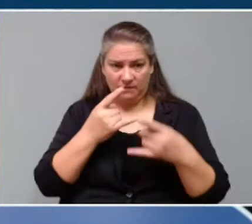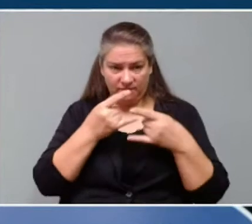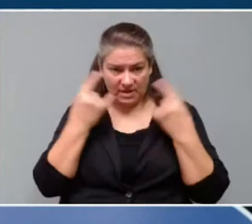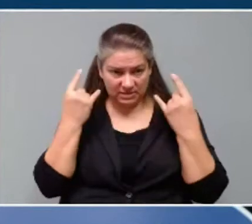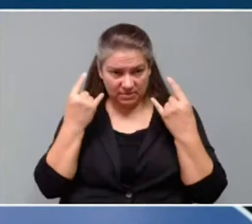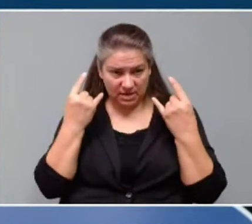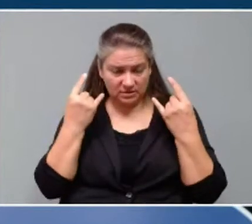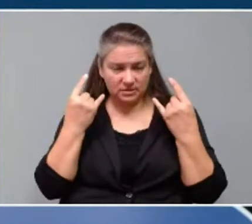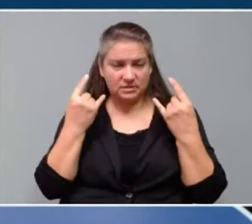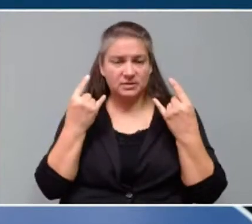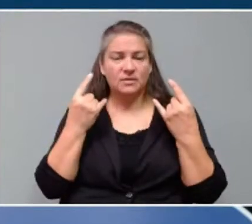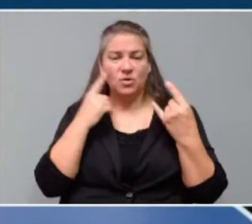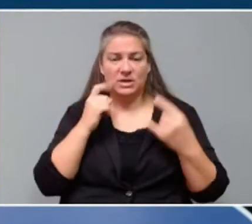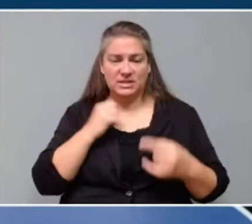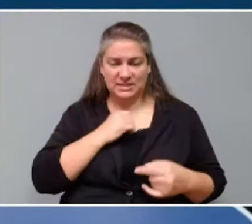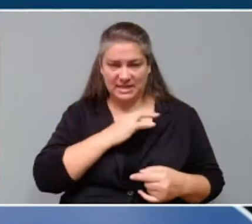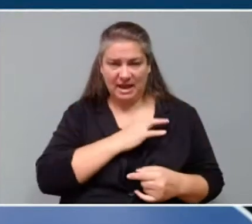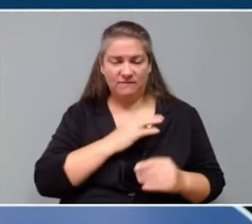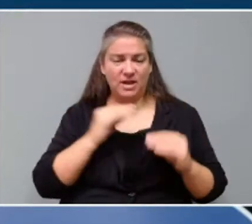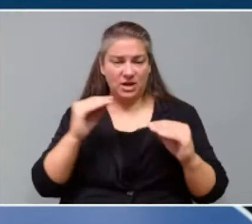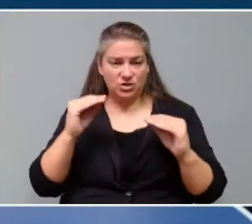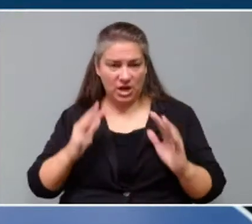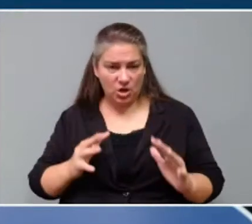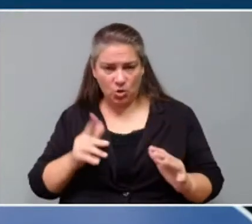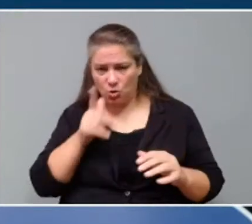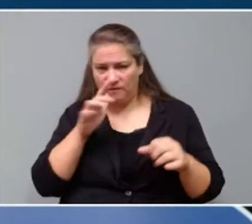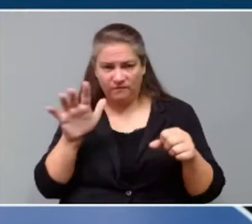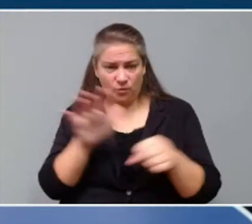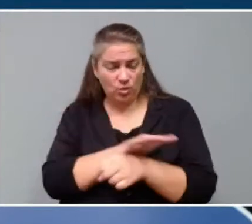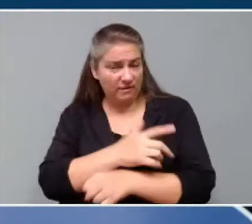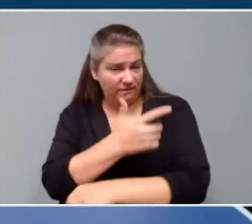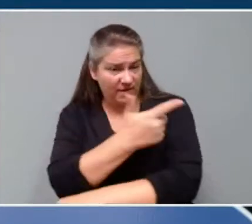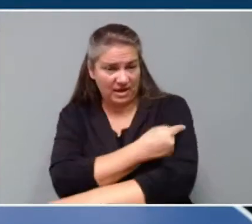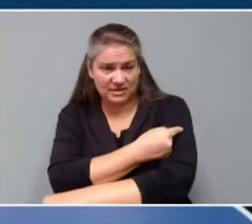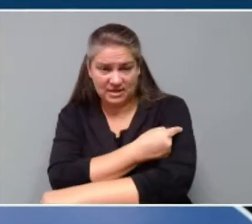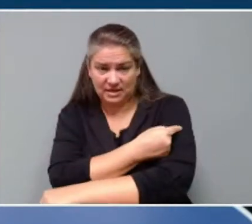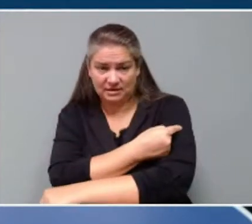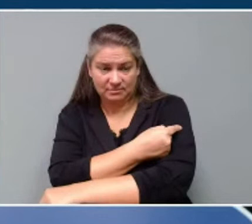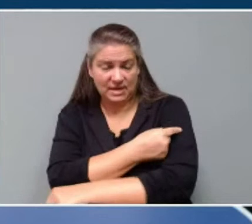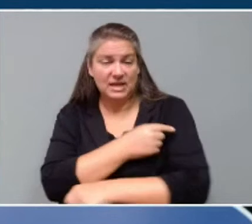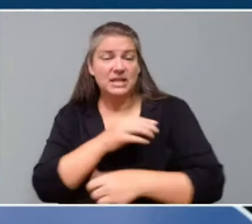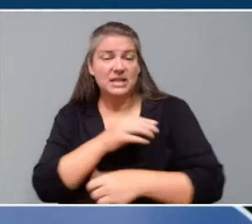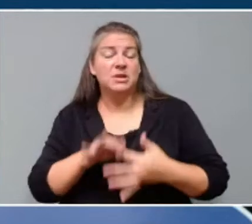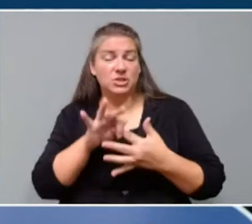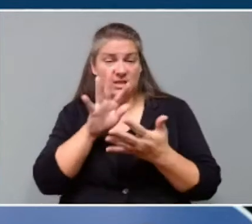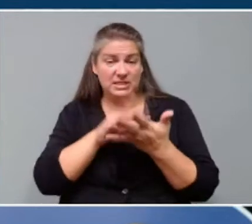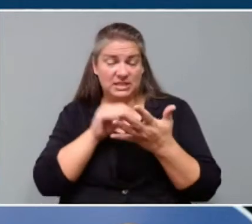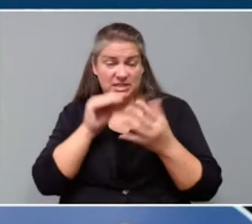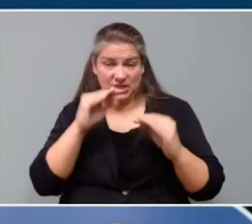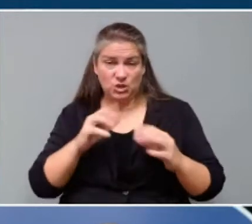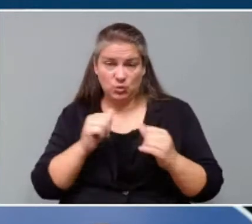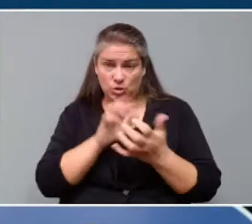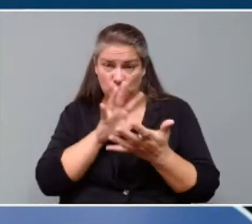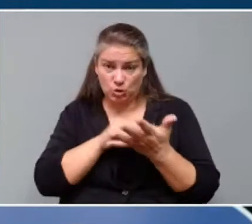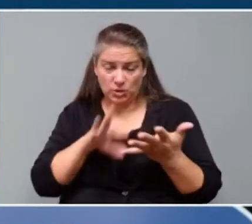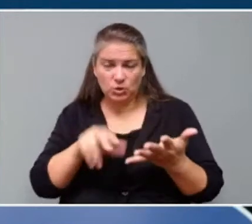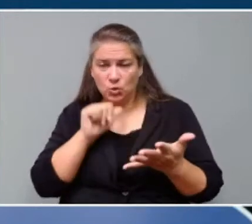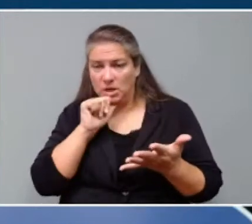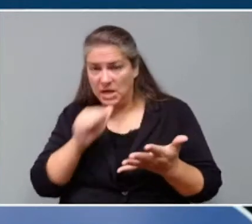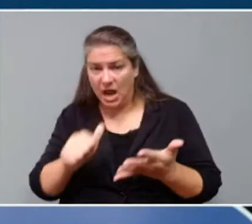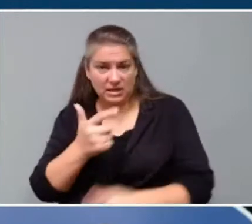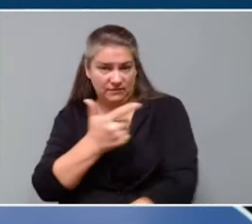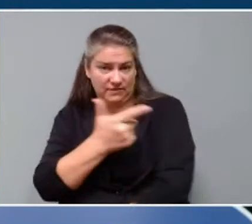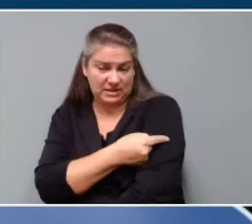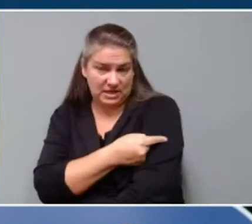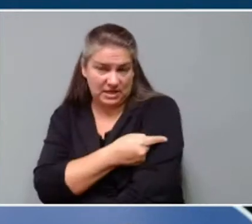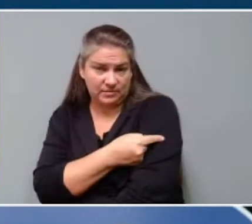staff and educators who are fully vaccinated, especially for teachers with students who are unvaccinated. These are the